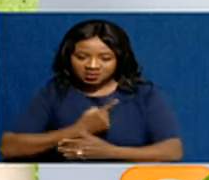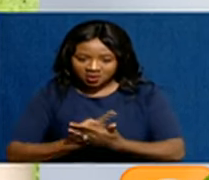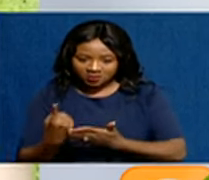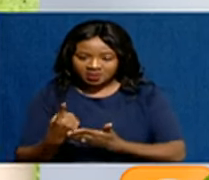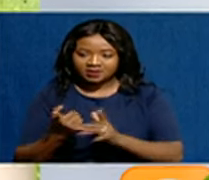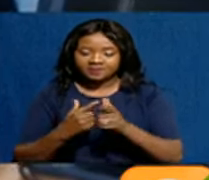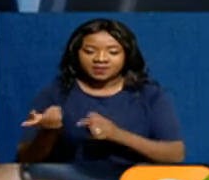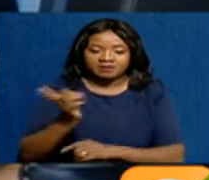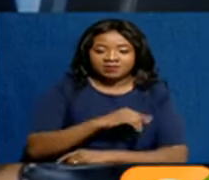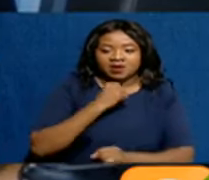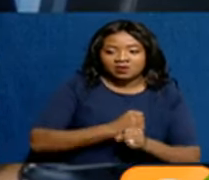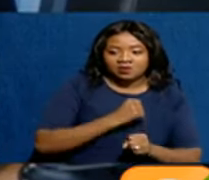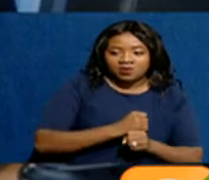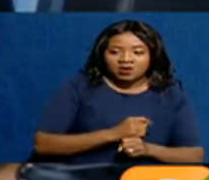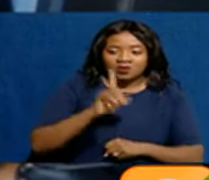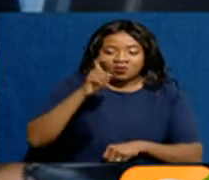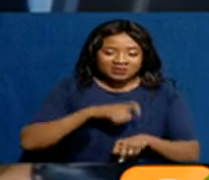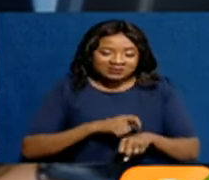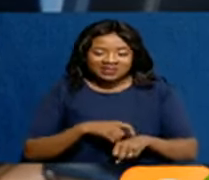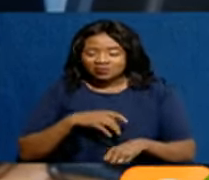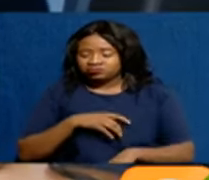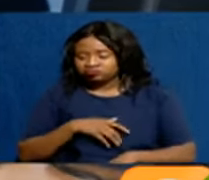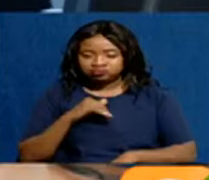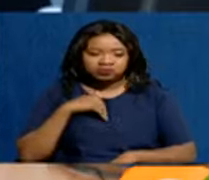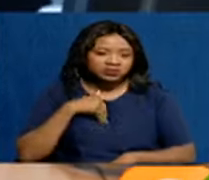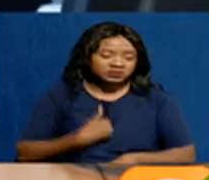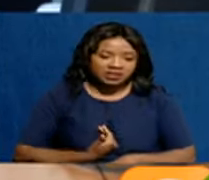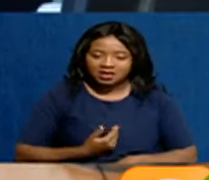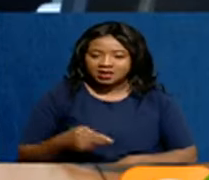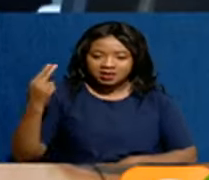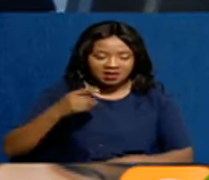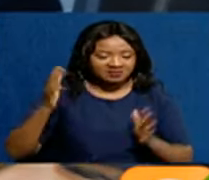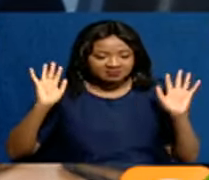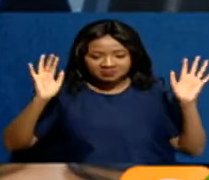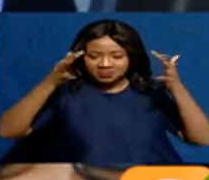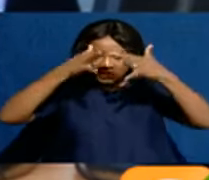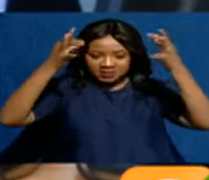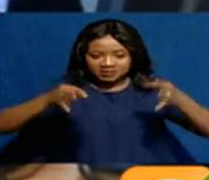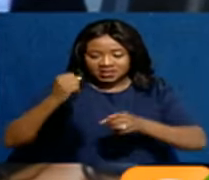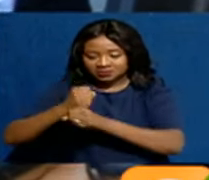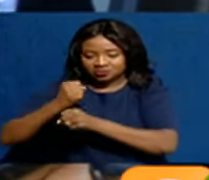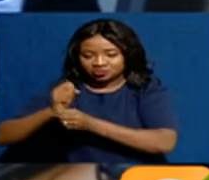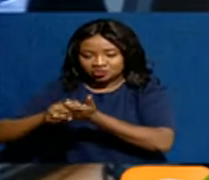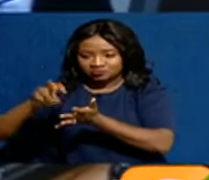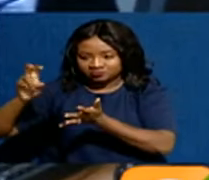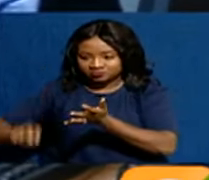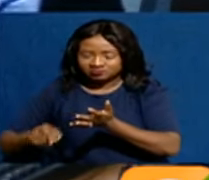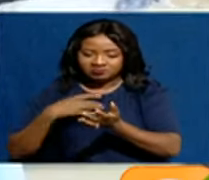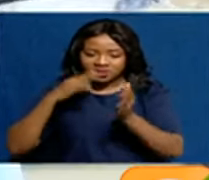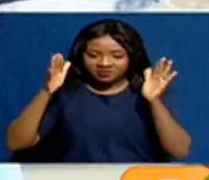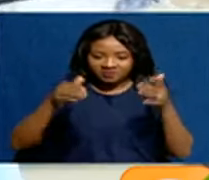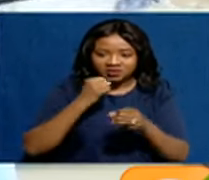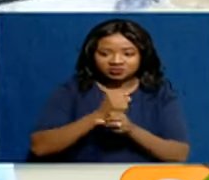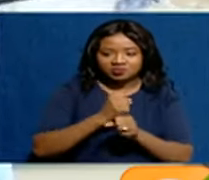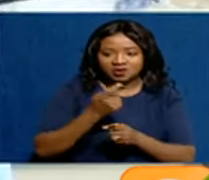then narudi. Nikafika point nimekuwa so exhausted, nikaamua tu ku resign, nikafanya clinical